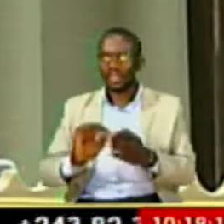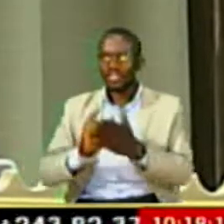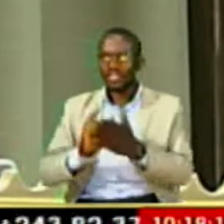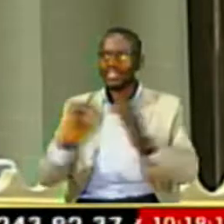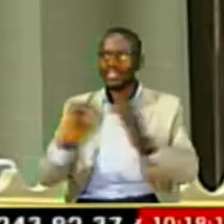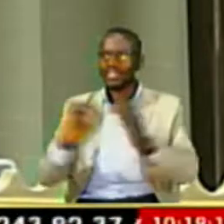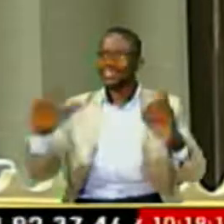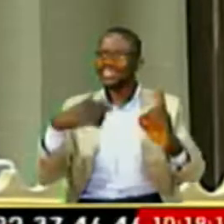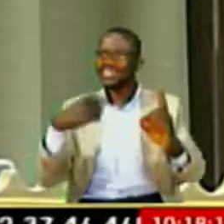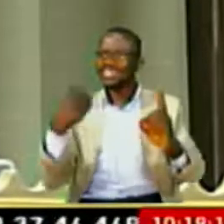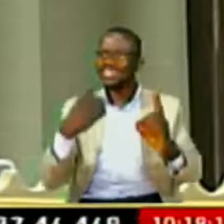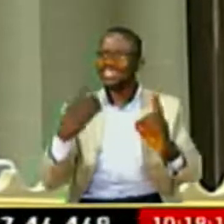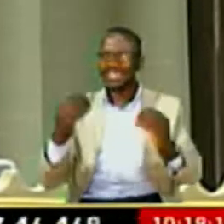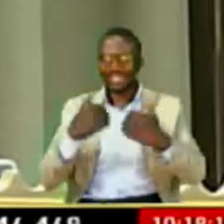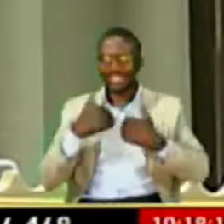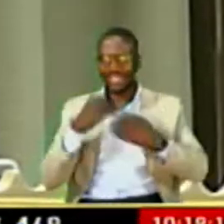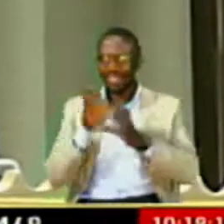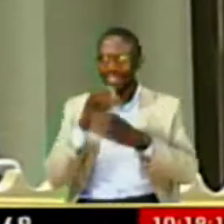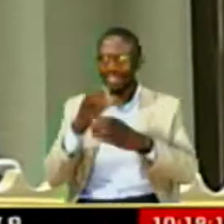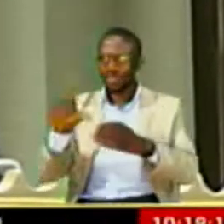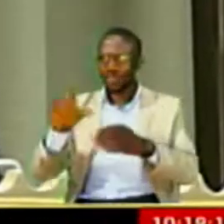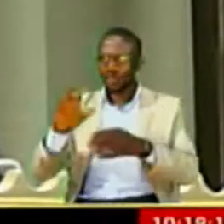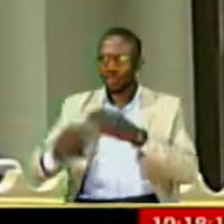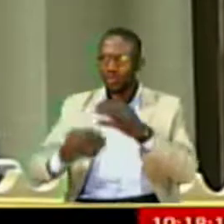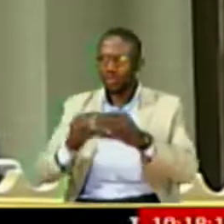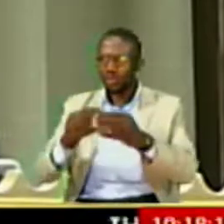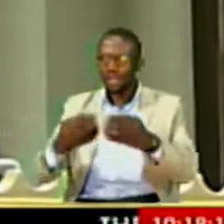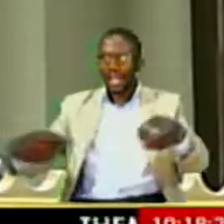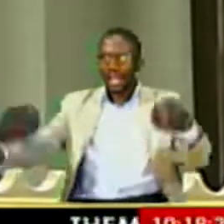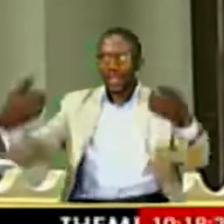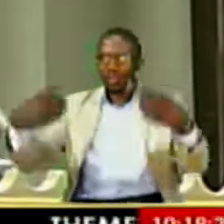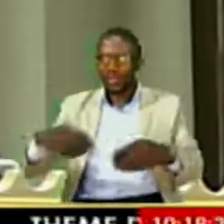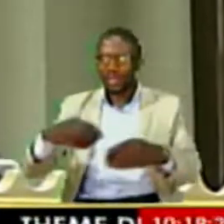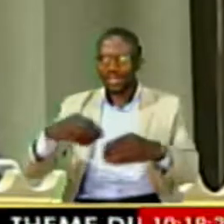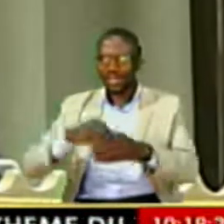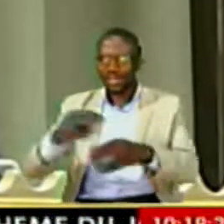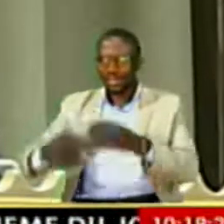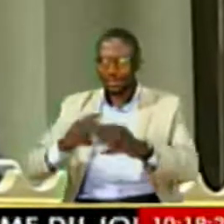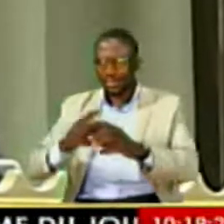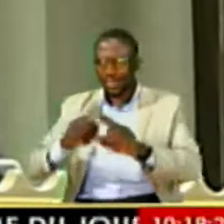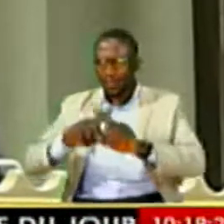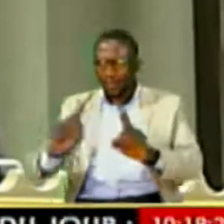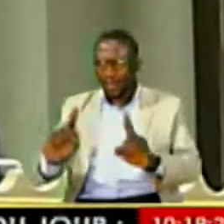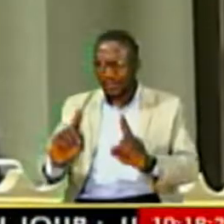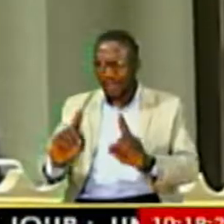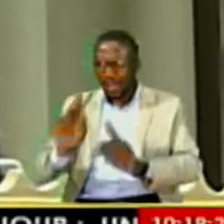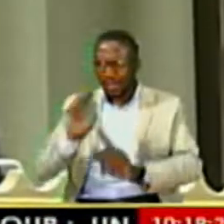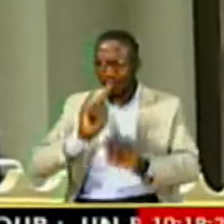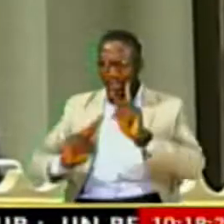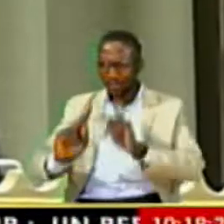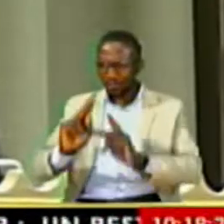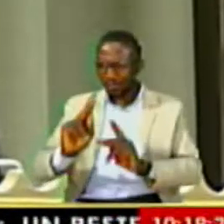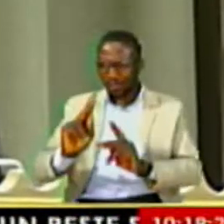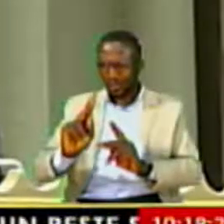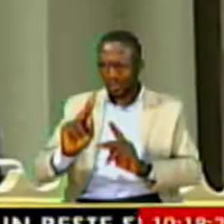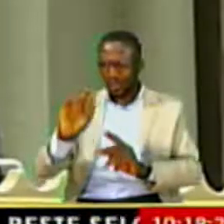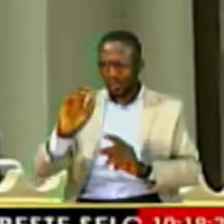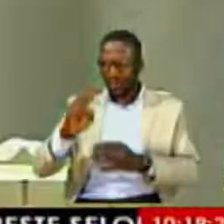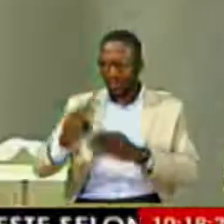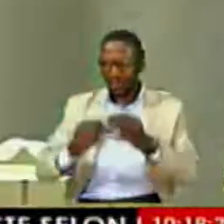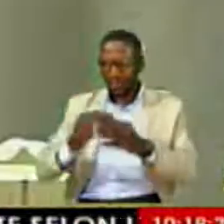monde est venu dans le monde. The one who created the world came in it. Mais le monde ne l'a pas reconnu. But the world did not recognize him. Amen.